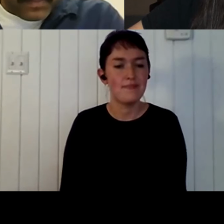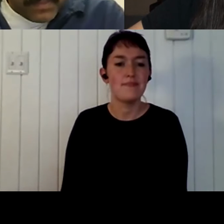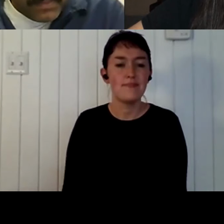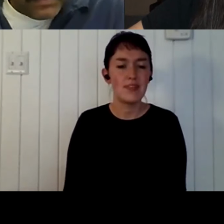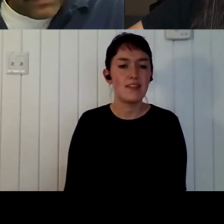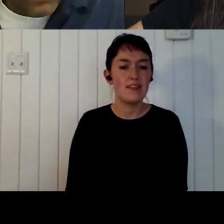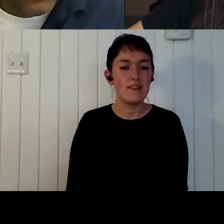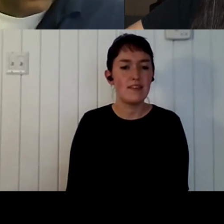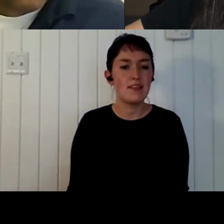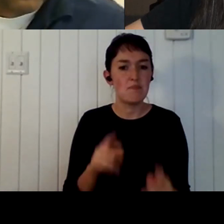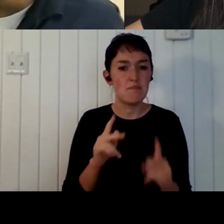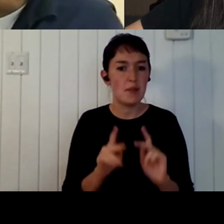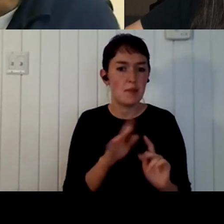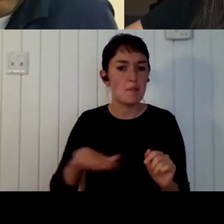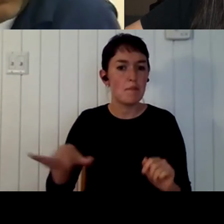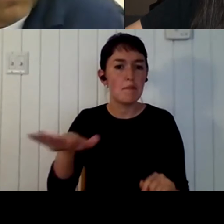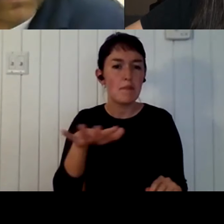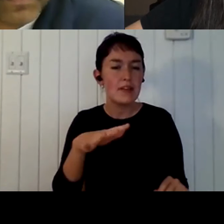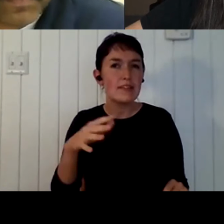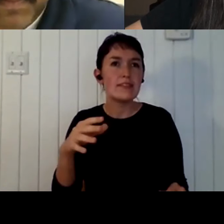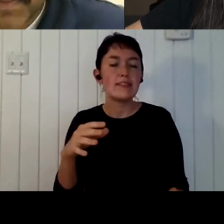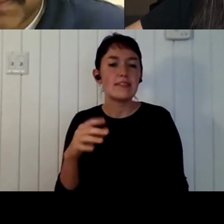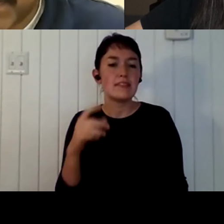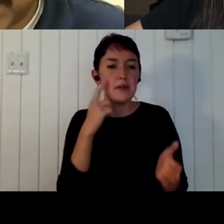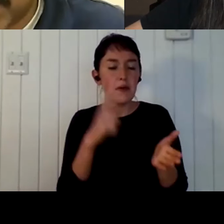people are seeing how